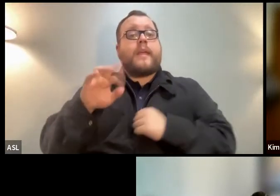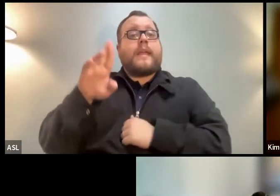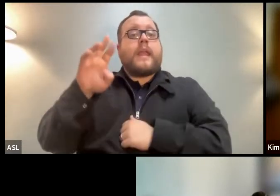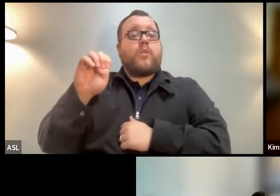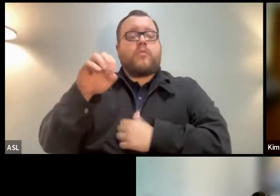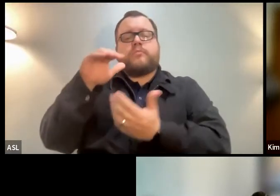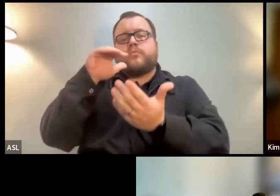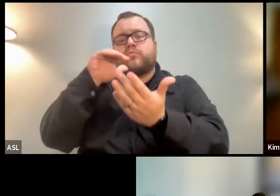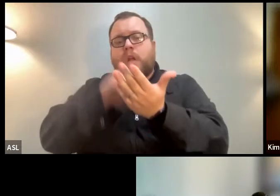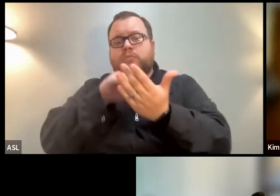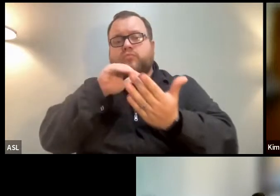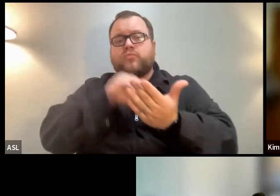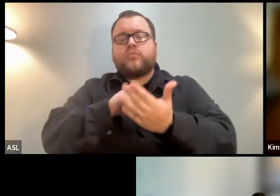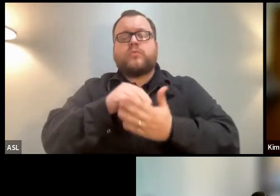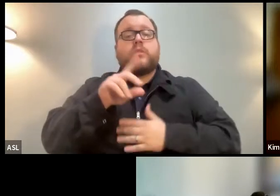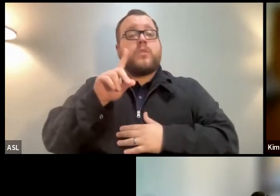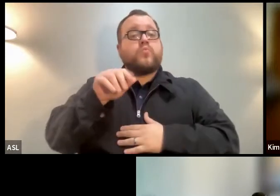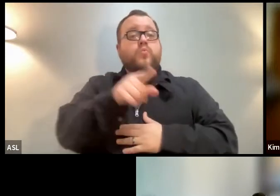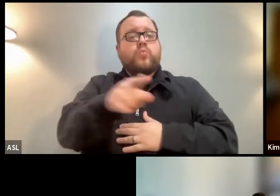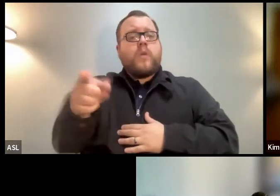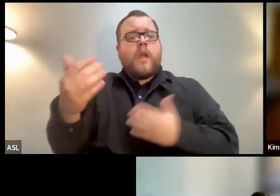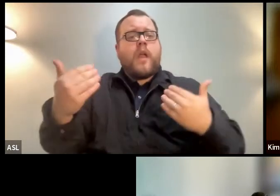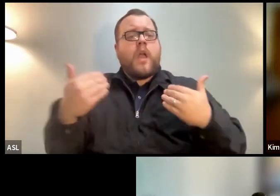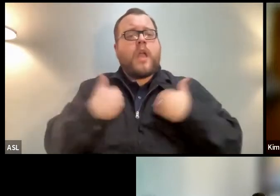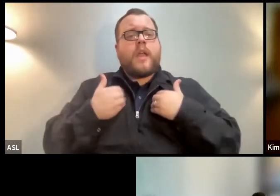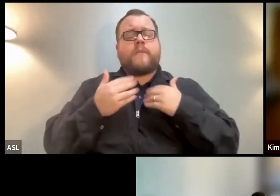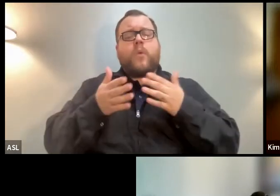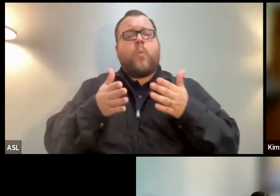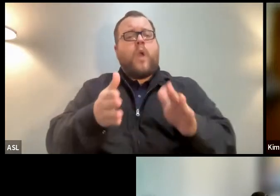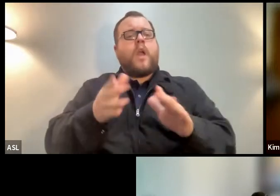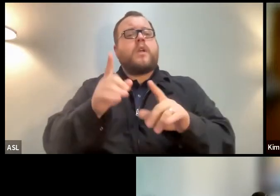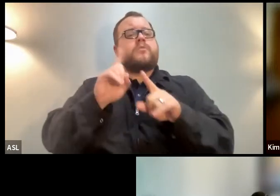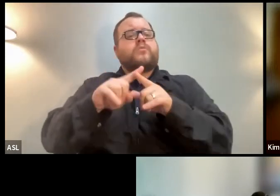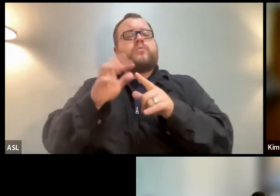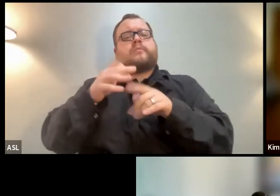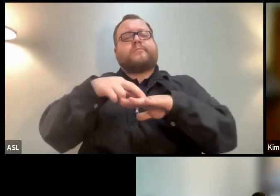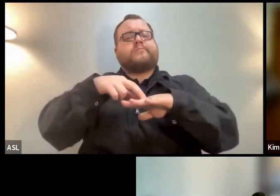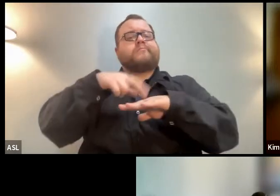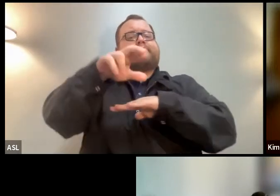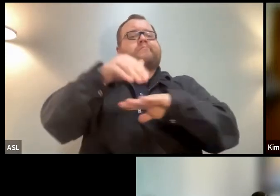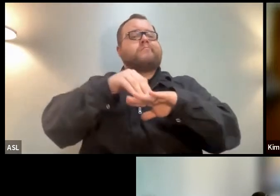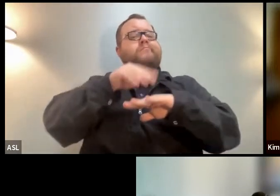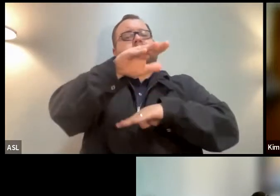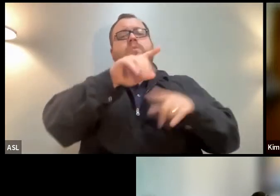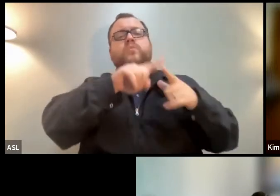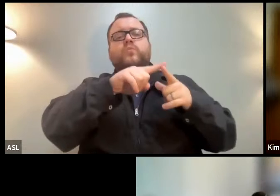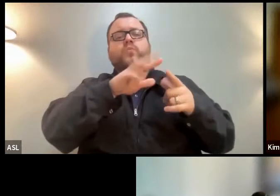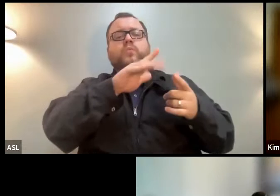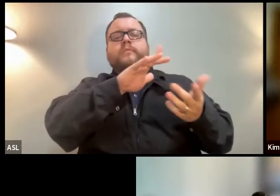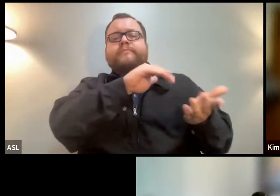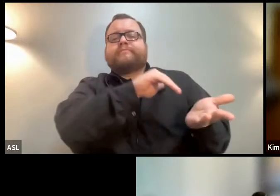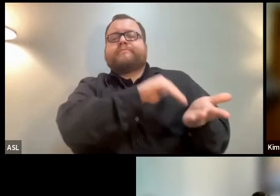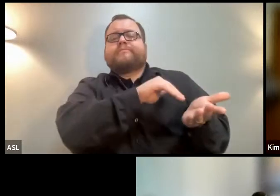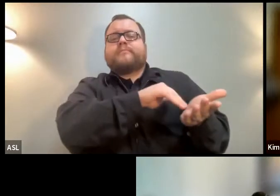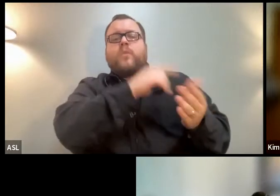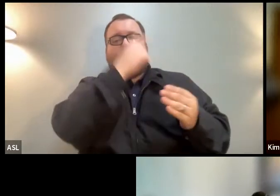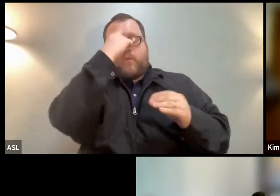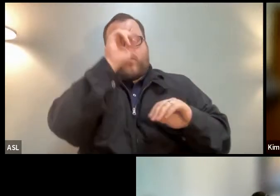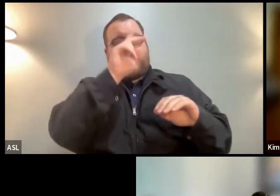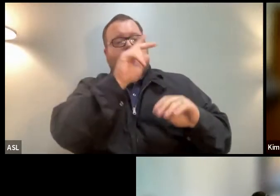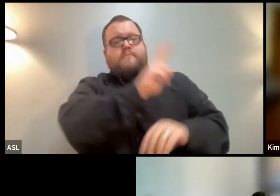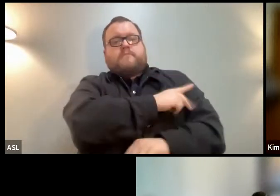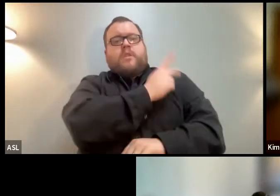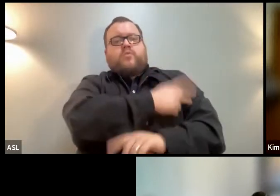healthcare, doctors. Do you guys have ways that you refer to medical providers with patients with individual and